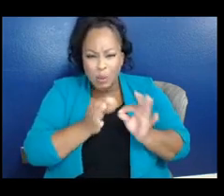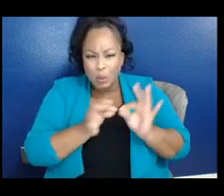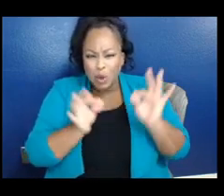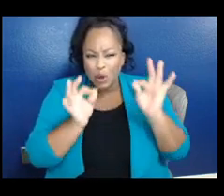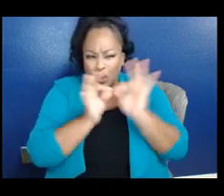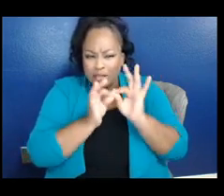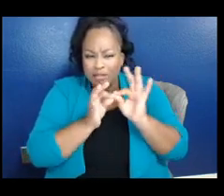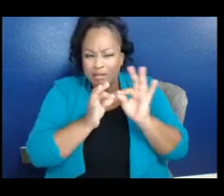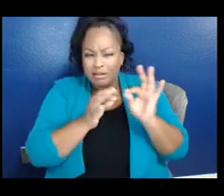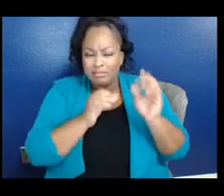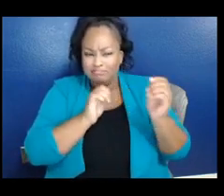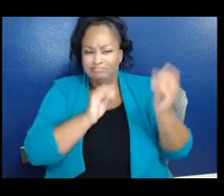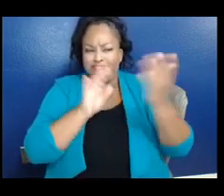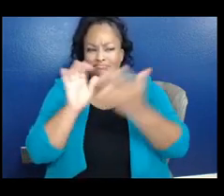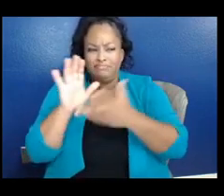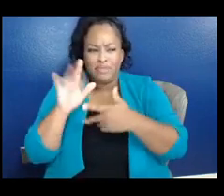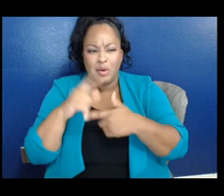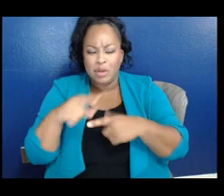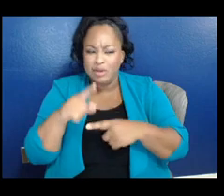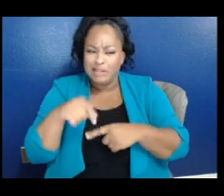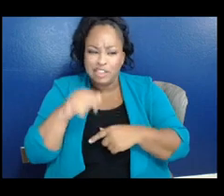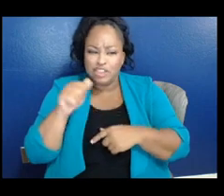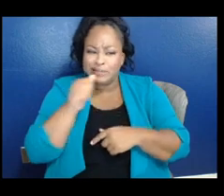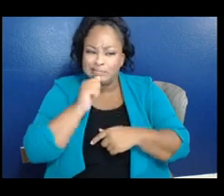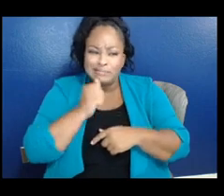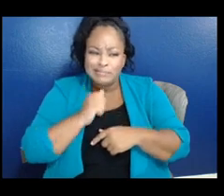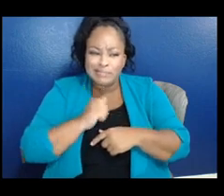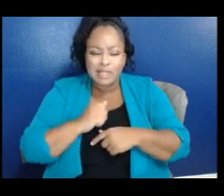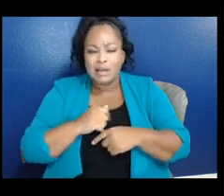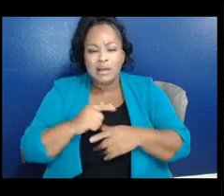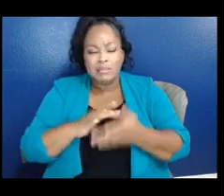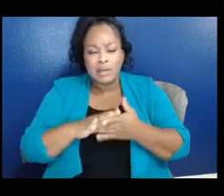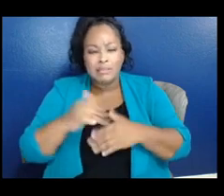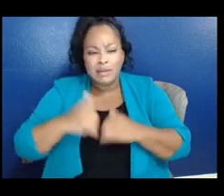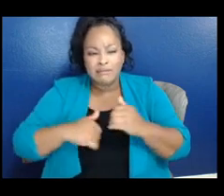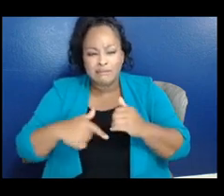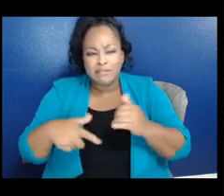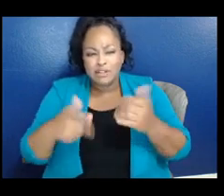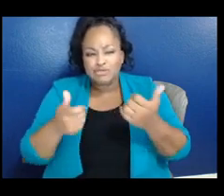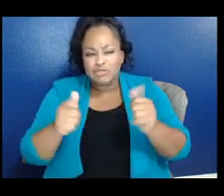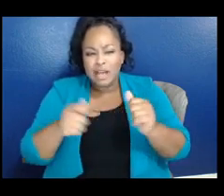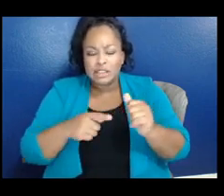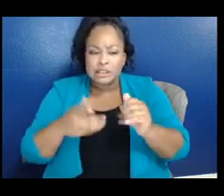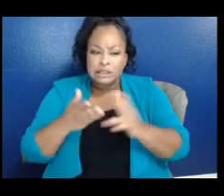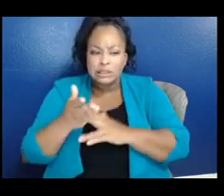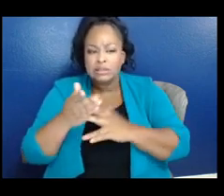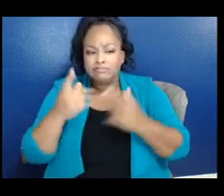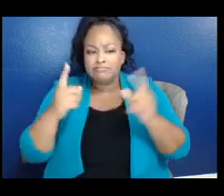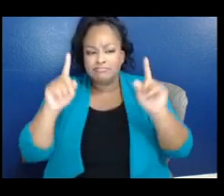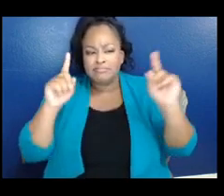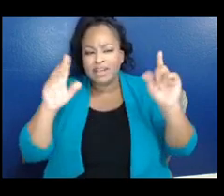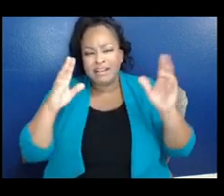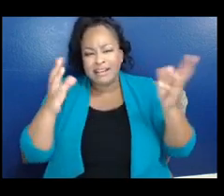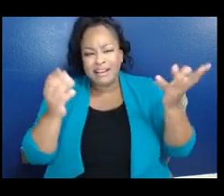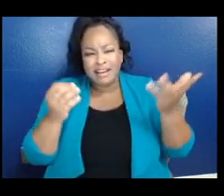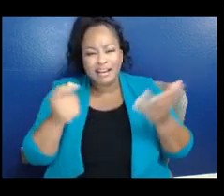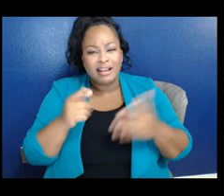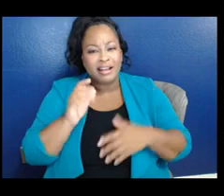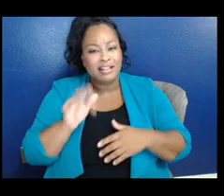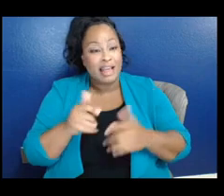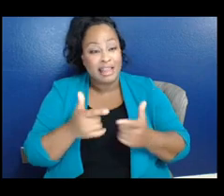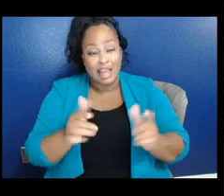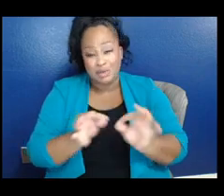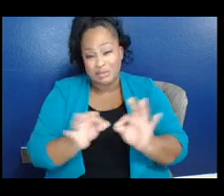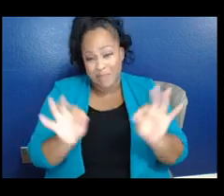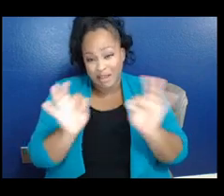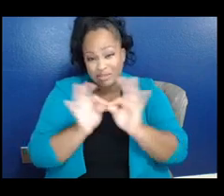worth being addressed, or you just have to deal with it, toughen up and try to get through it. And